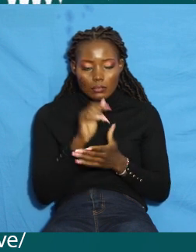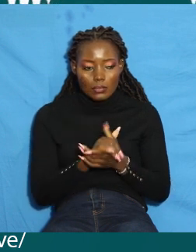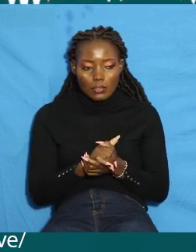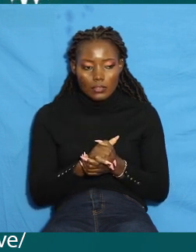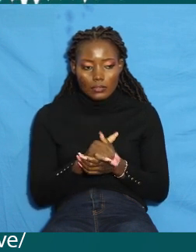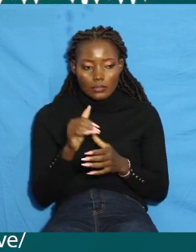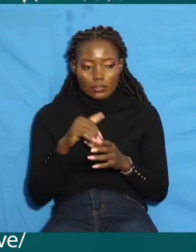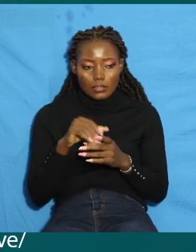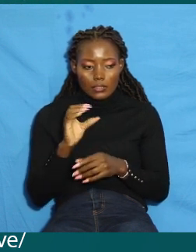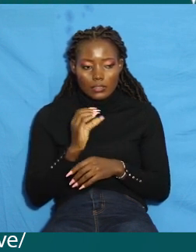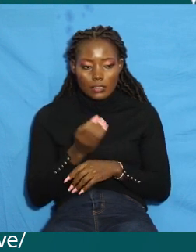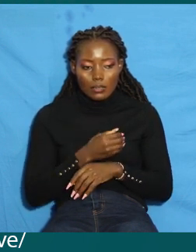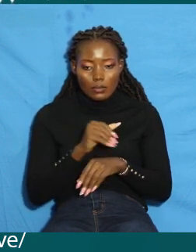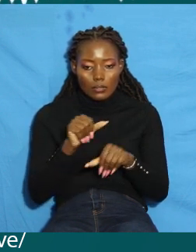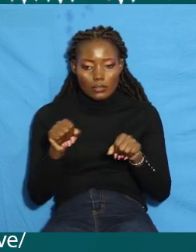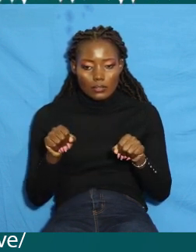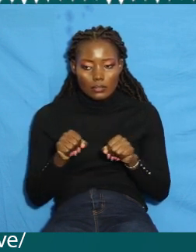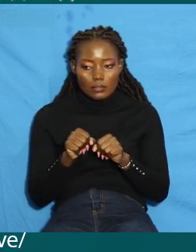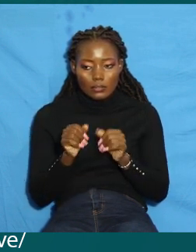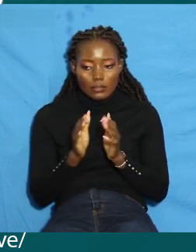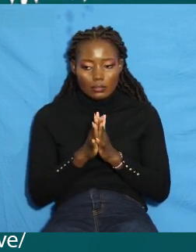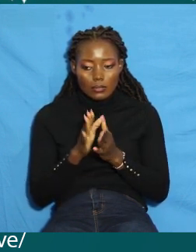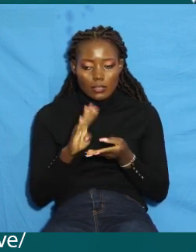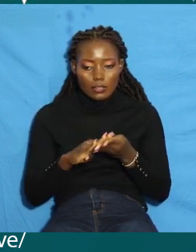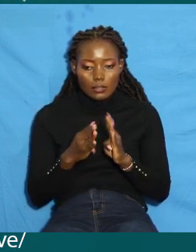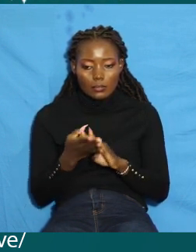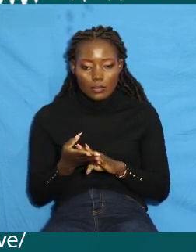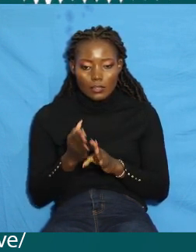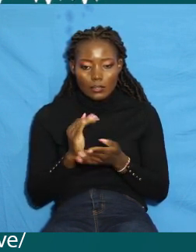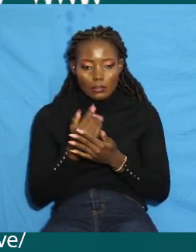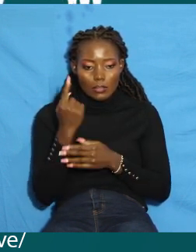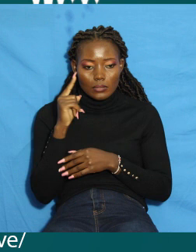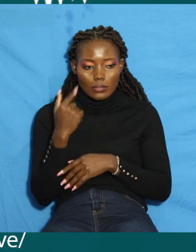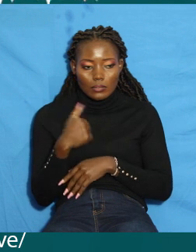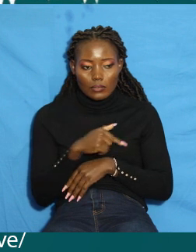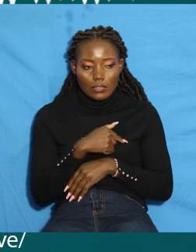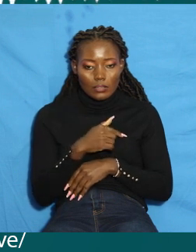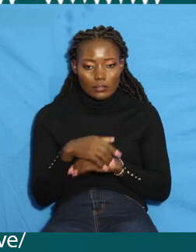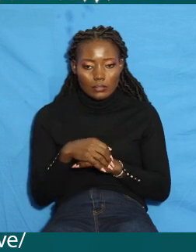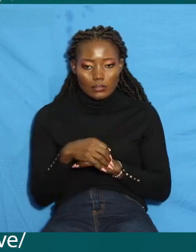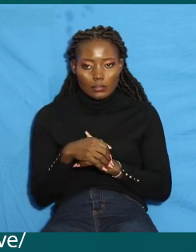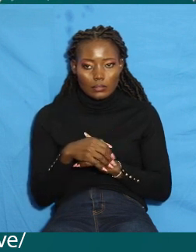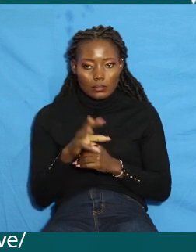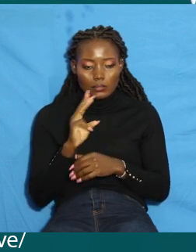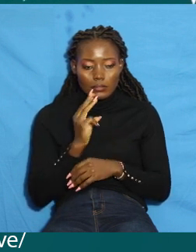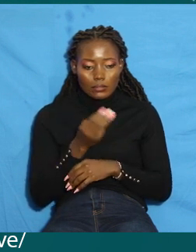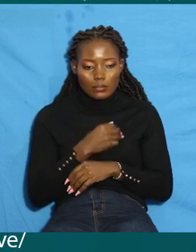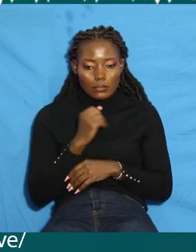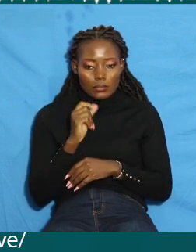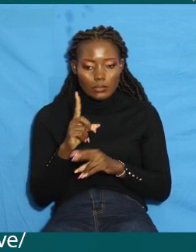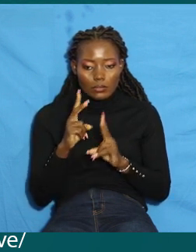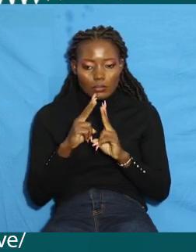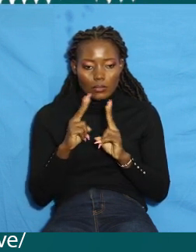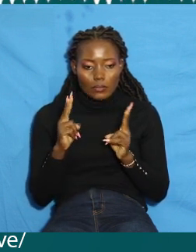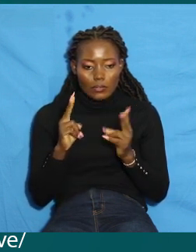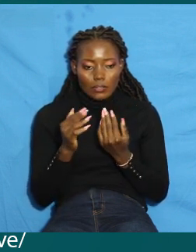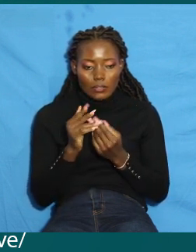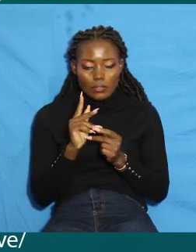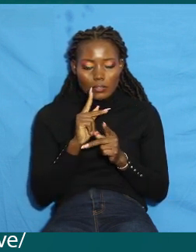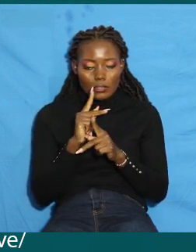subconscious system, and they become part of us. So we need to be very careful with what we interact with